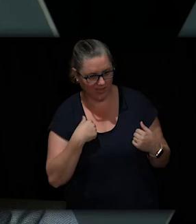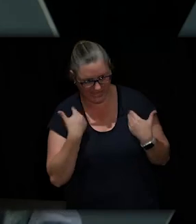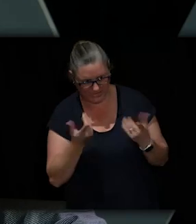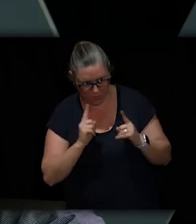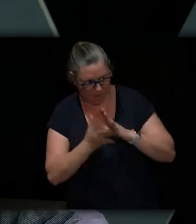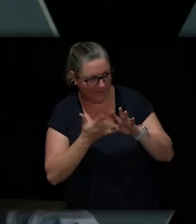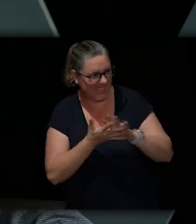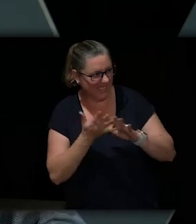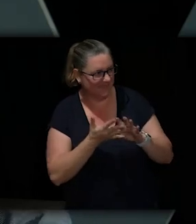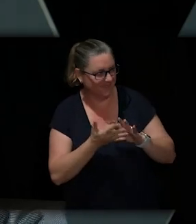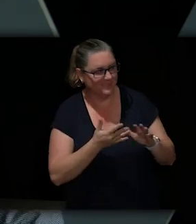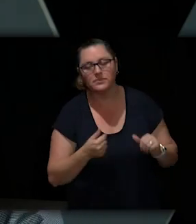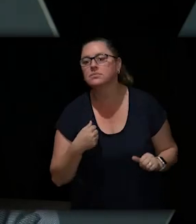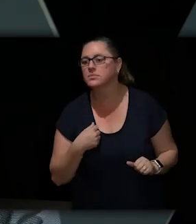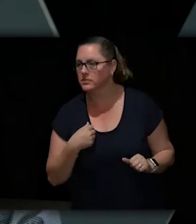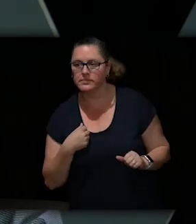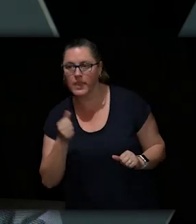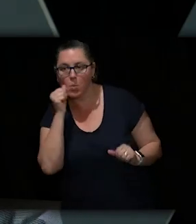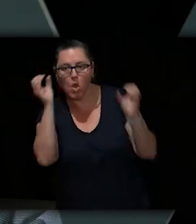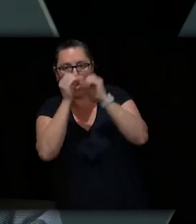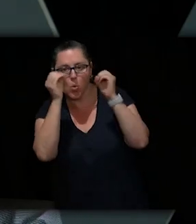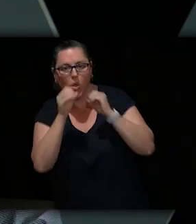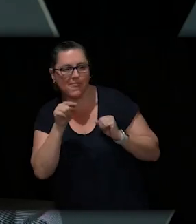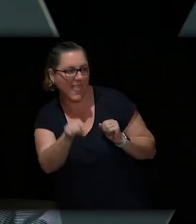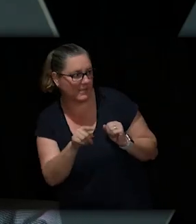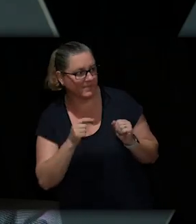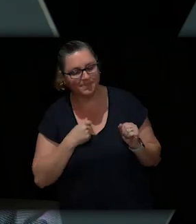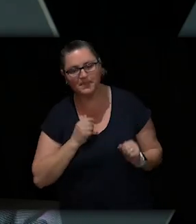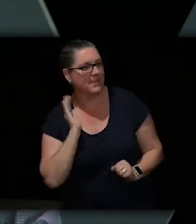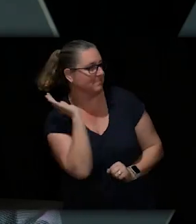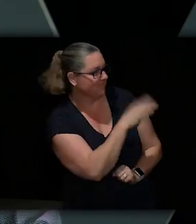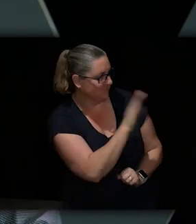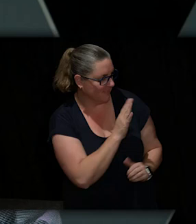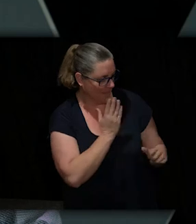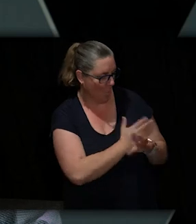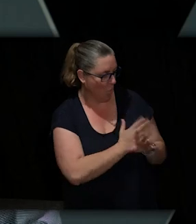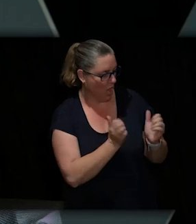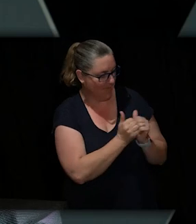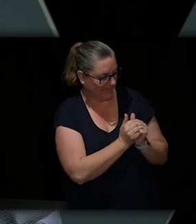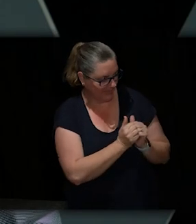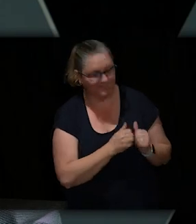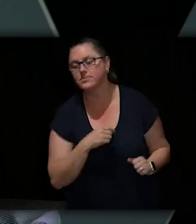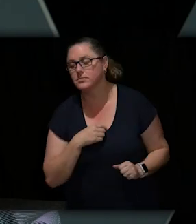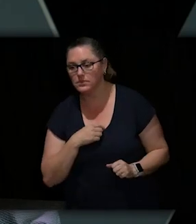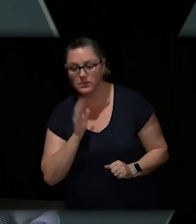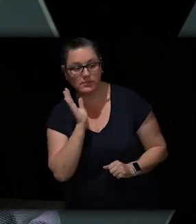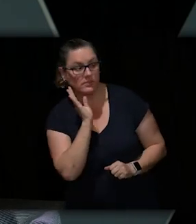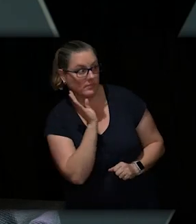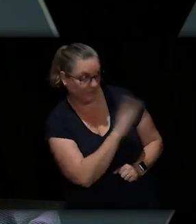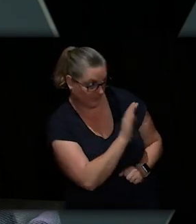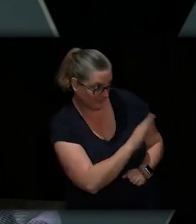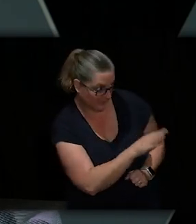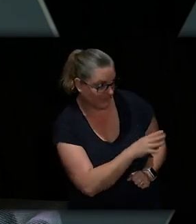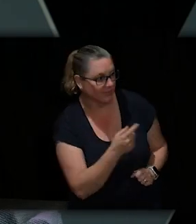I decided I'm not going to Google this. I'm going to turn to my coworker and, you know, let him know that I'm an engaged